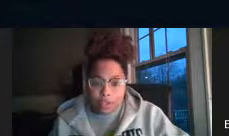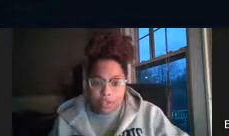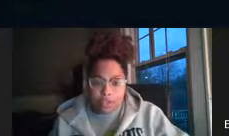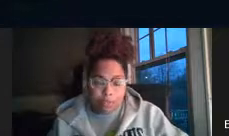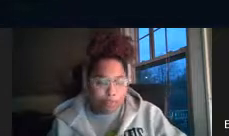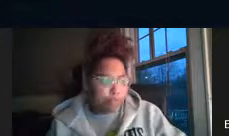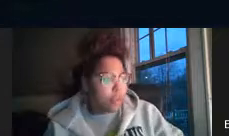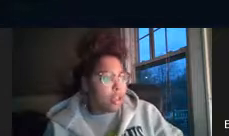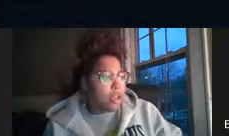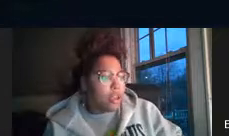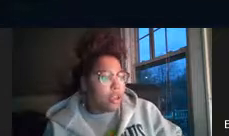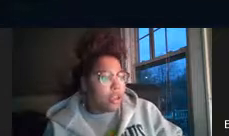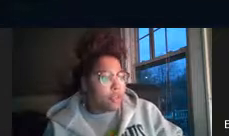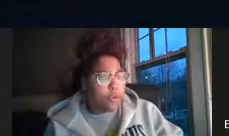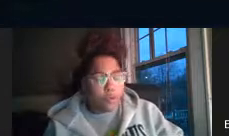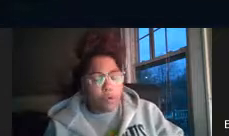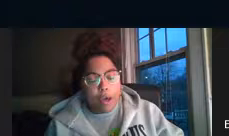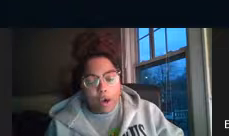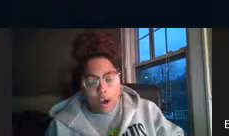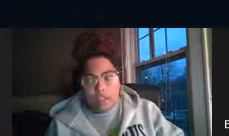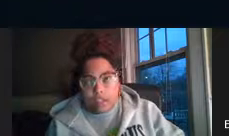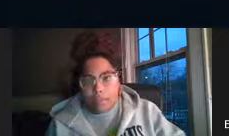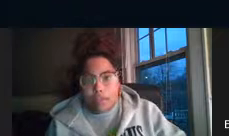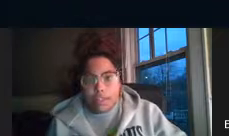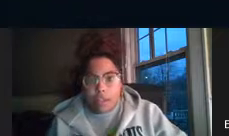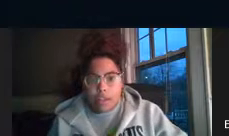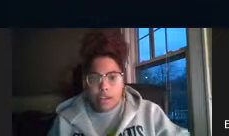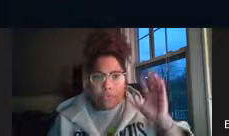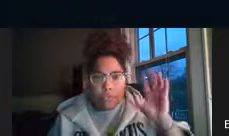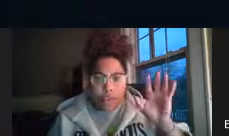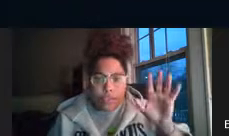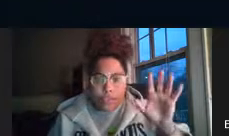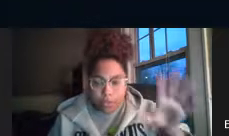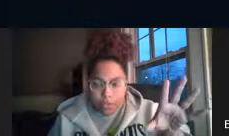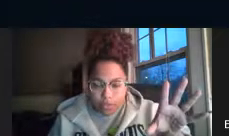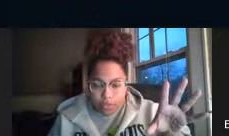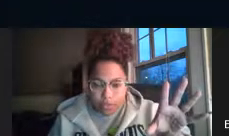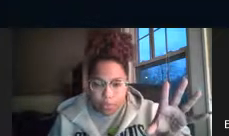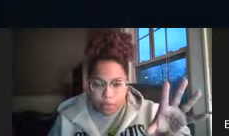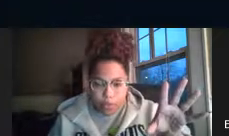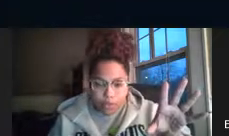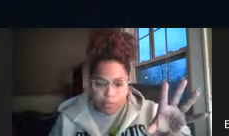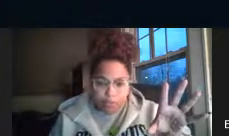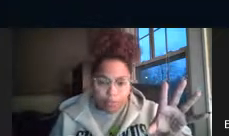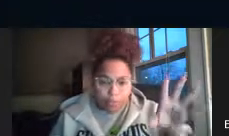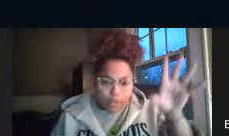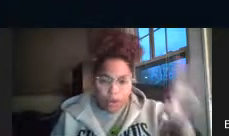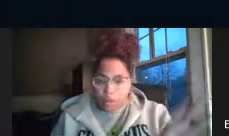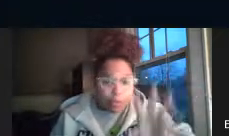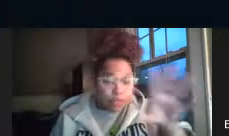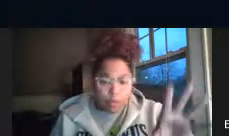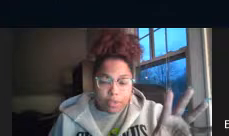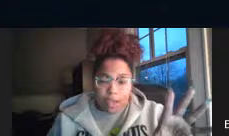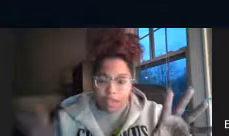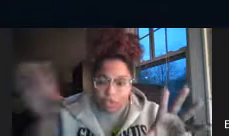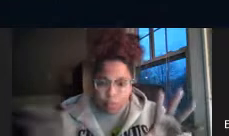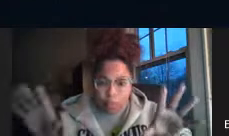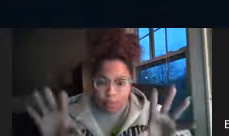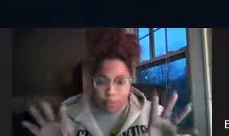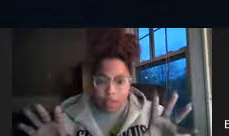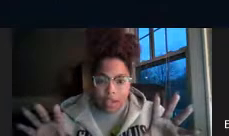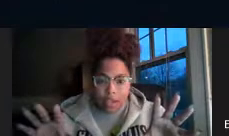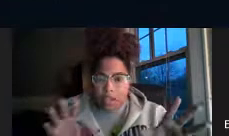response is police. And what we know about our system is that we have the police reporting, or the police website,